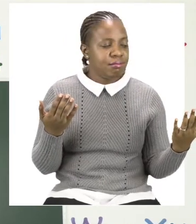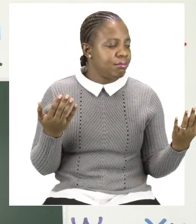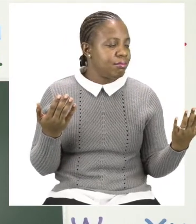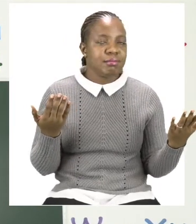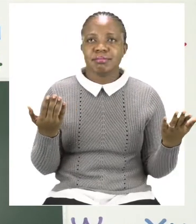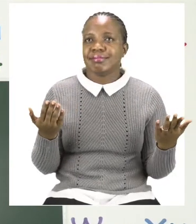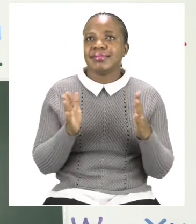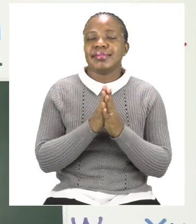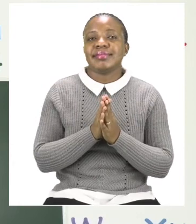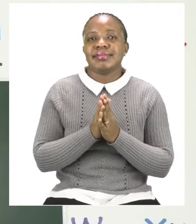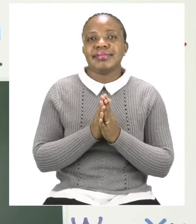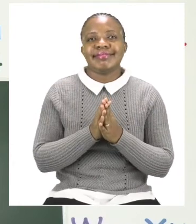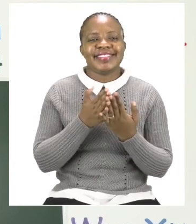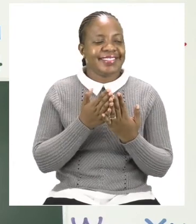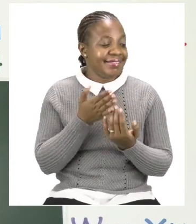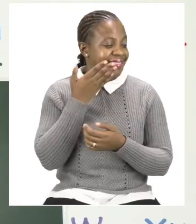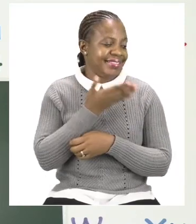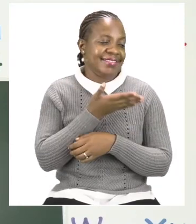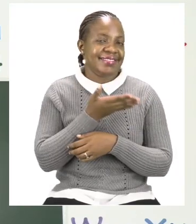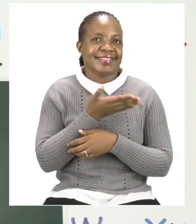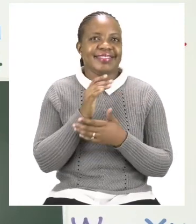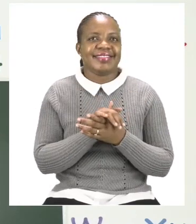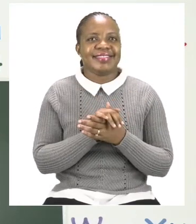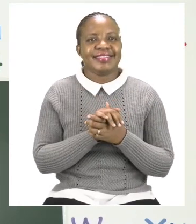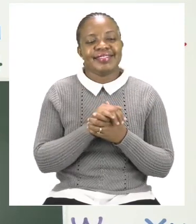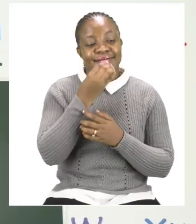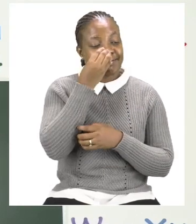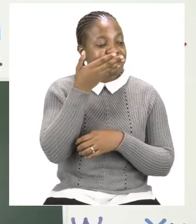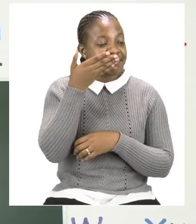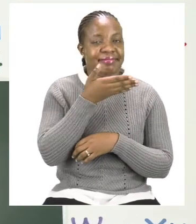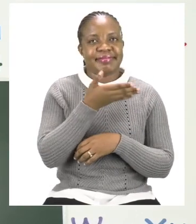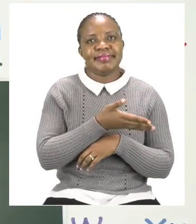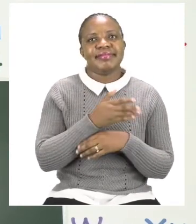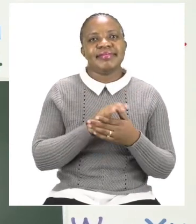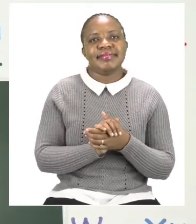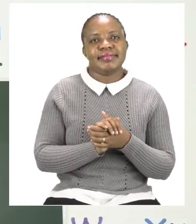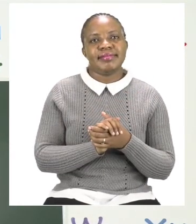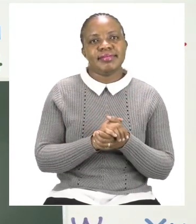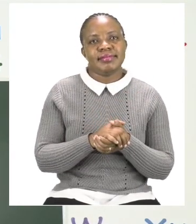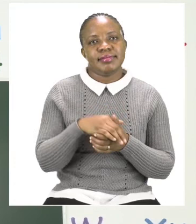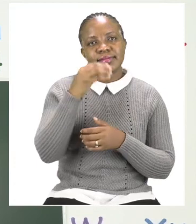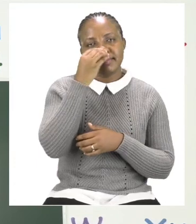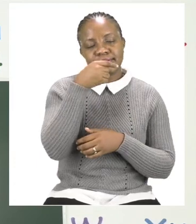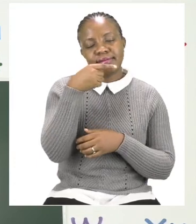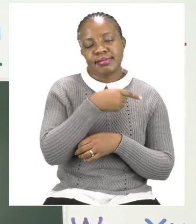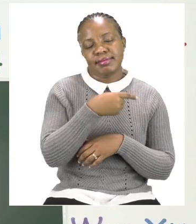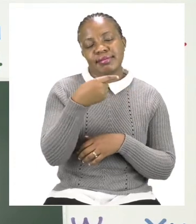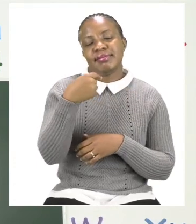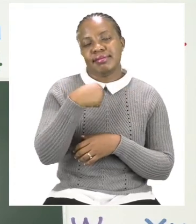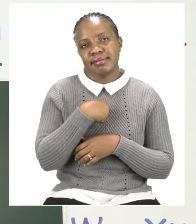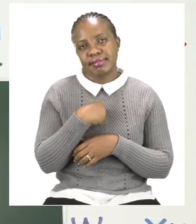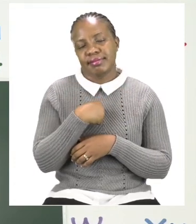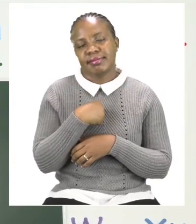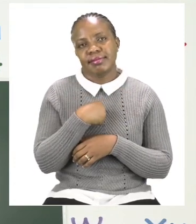you? There you are, Sashi. So, from Sashi and I,